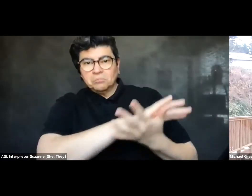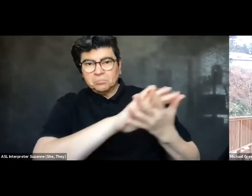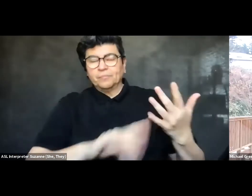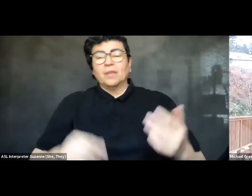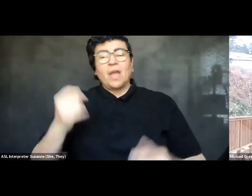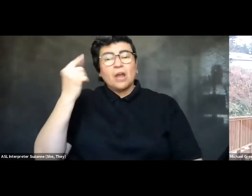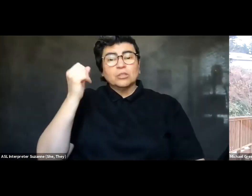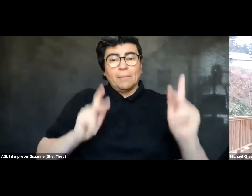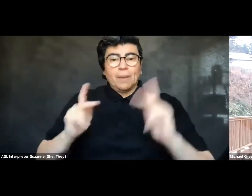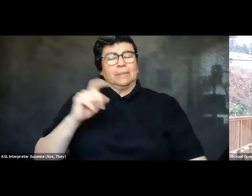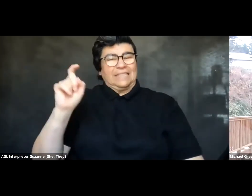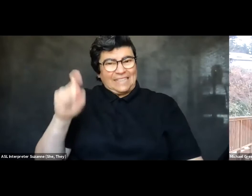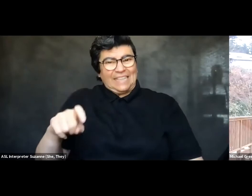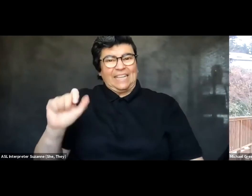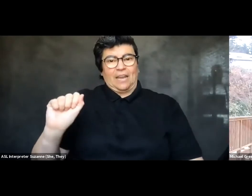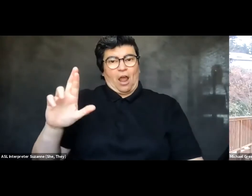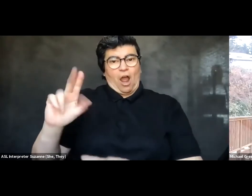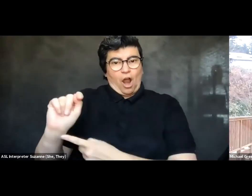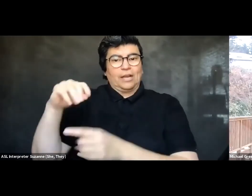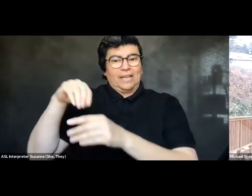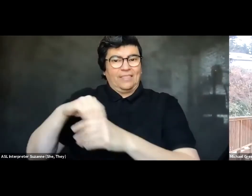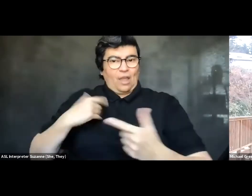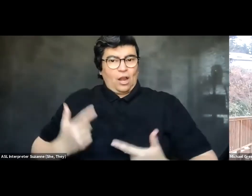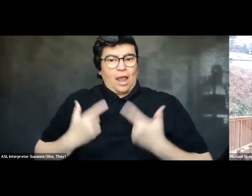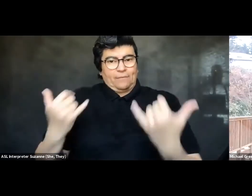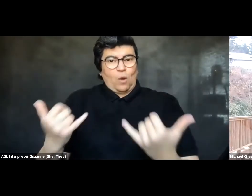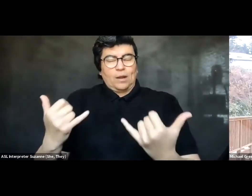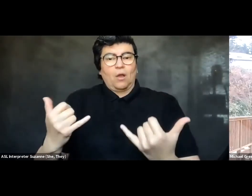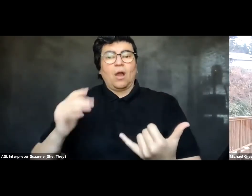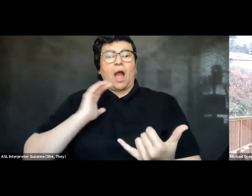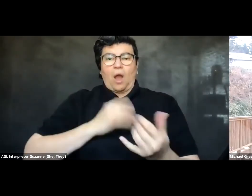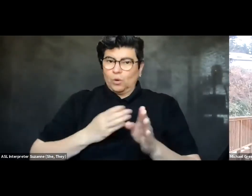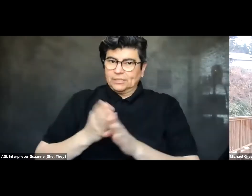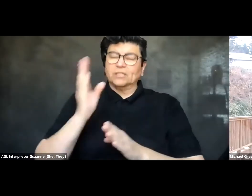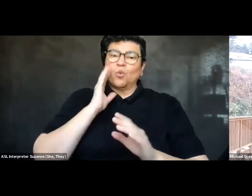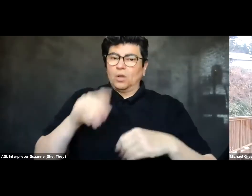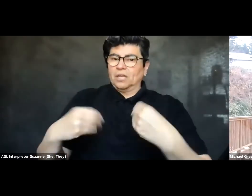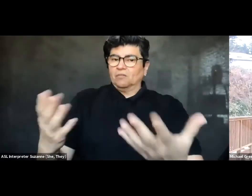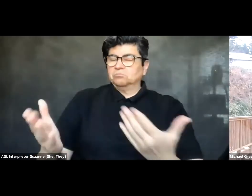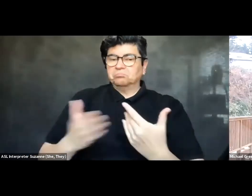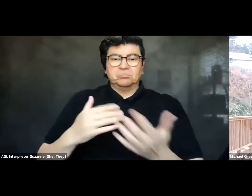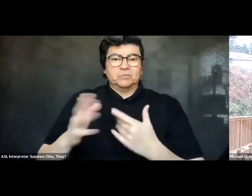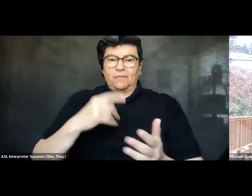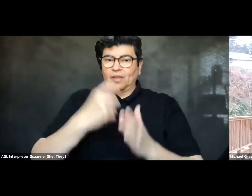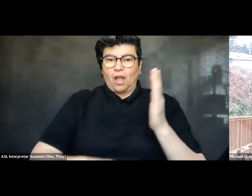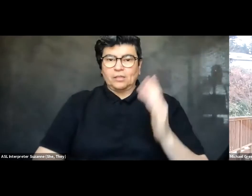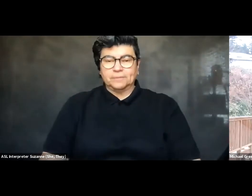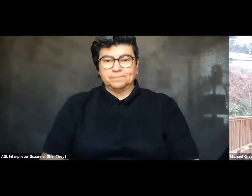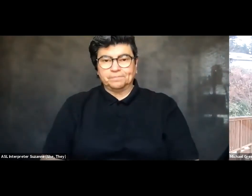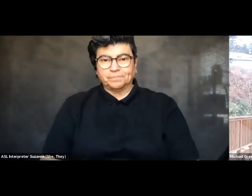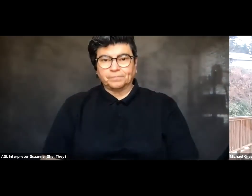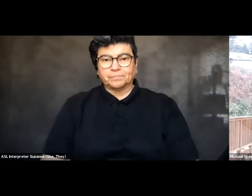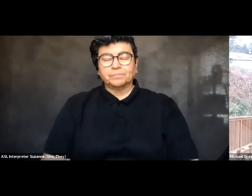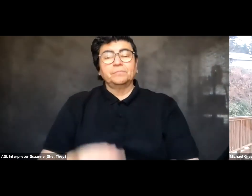that people need art in their lives right now, and our sector will deliver that regardless of the cost.